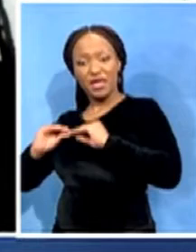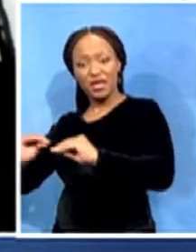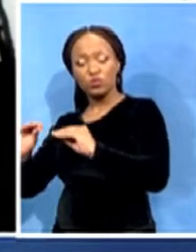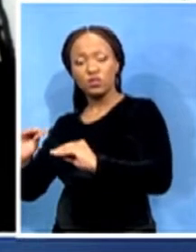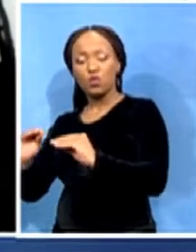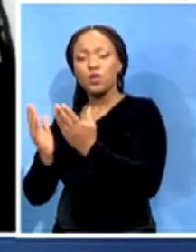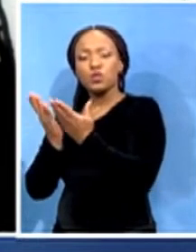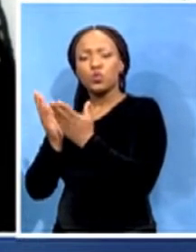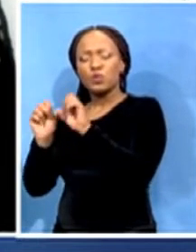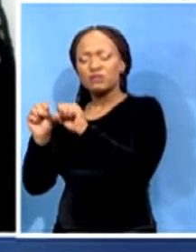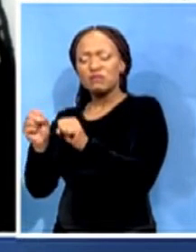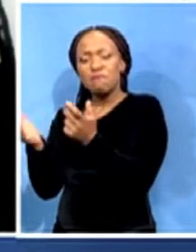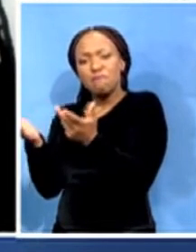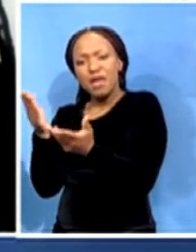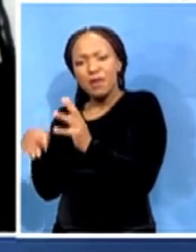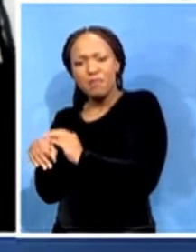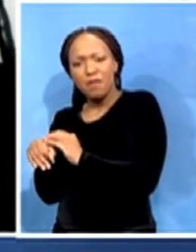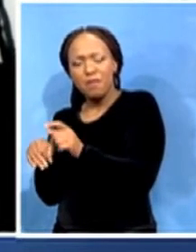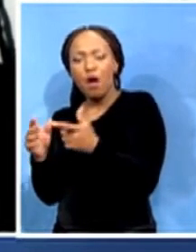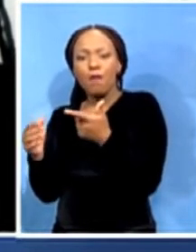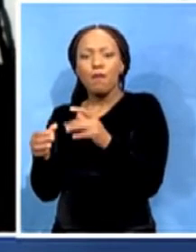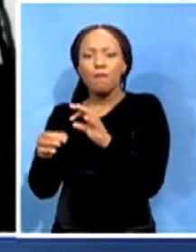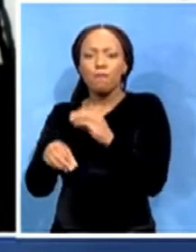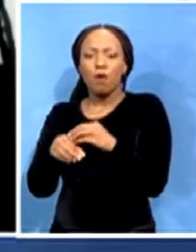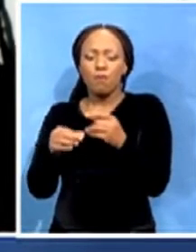at home? What would you put your finger on?